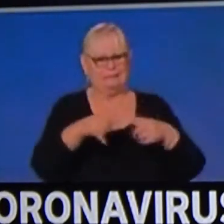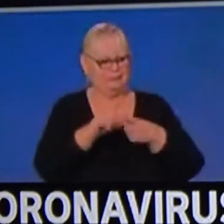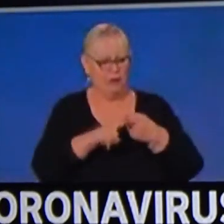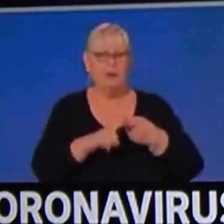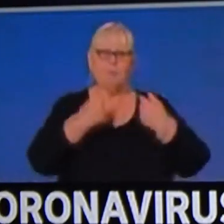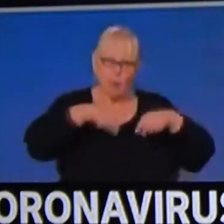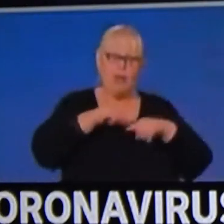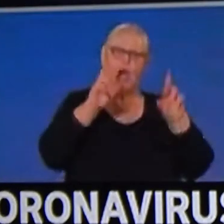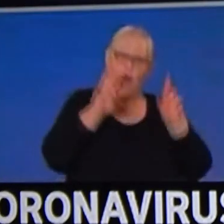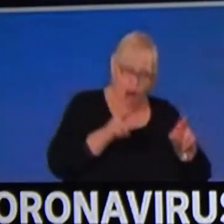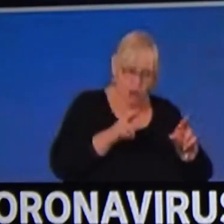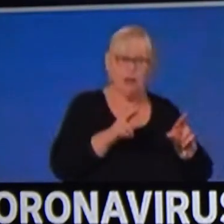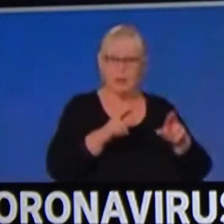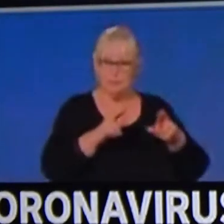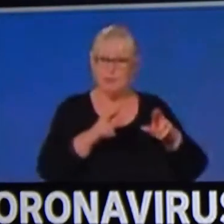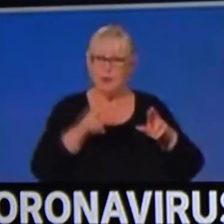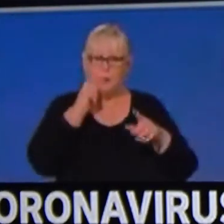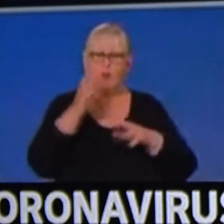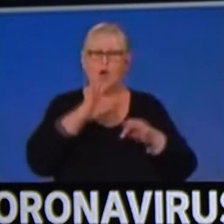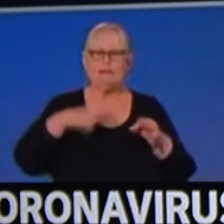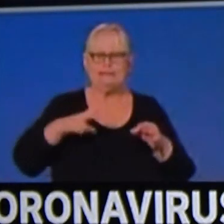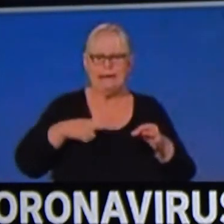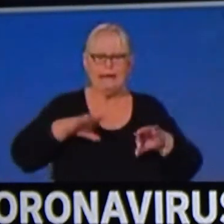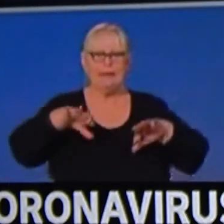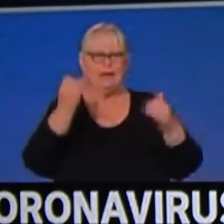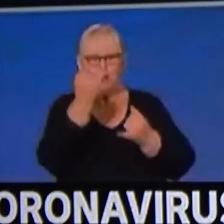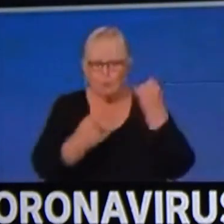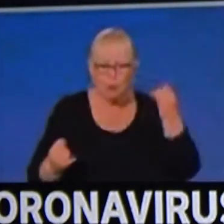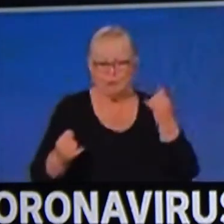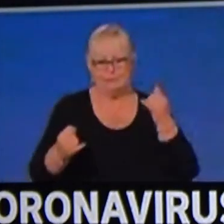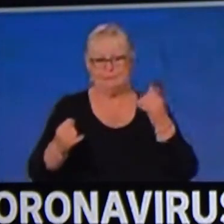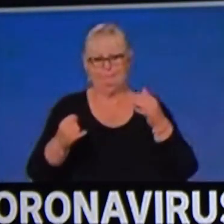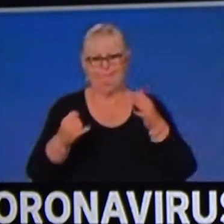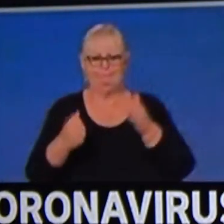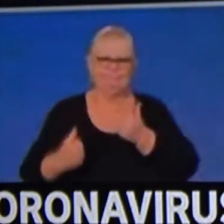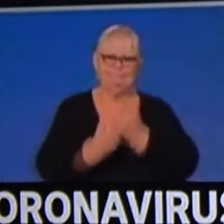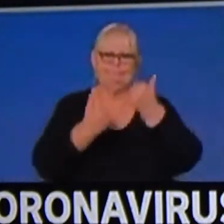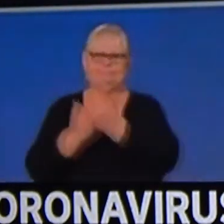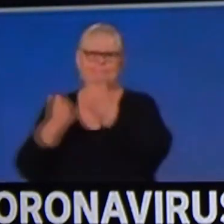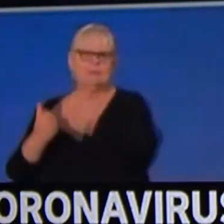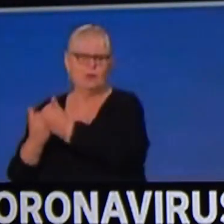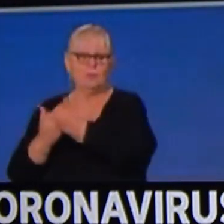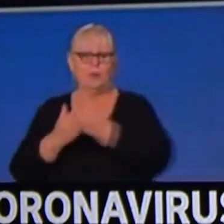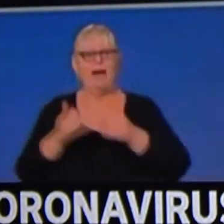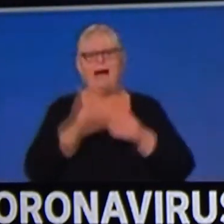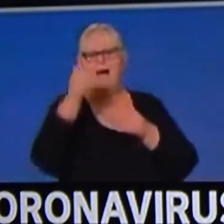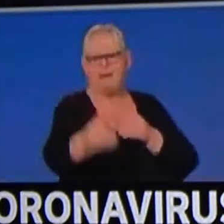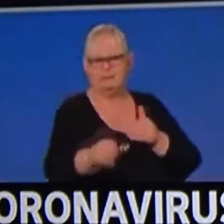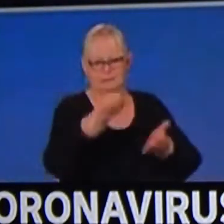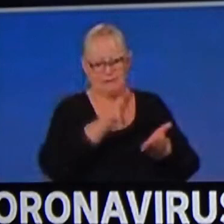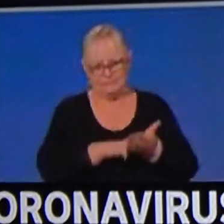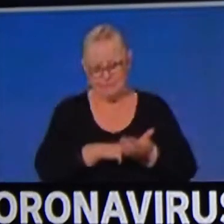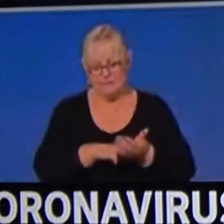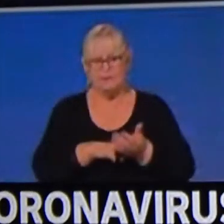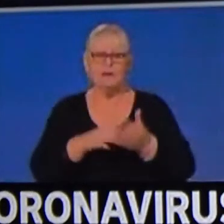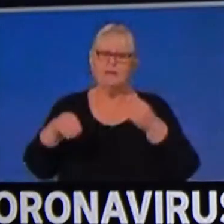the economy at a level which would not require those extreme levels of income supports and the economy would be able to support